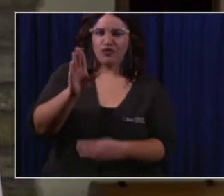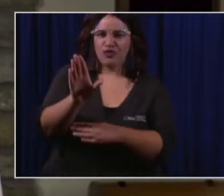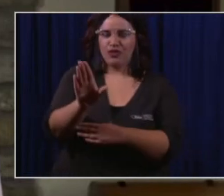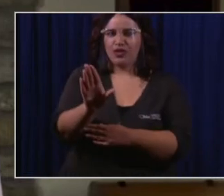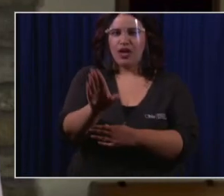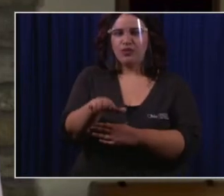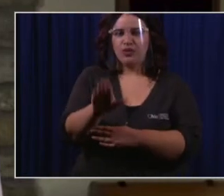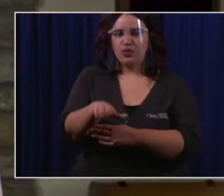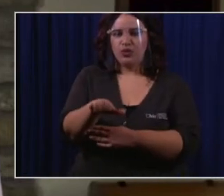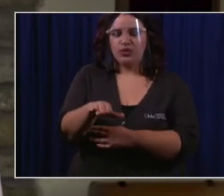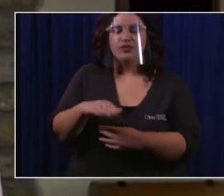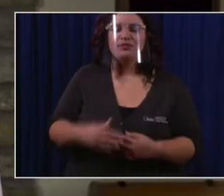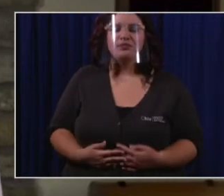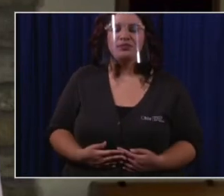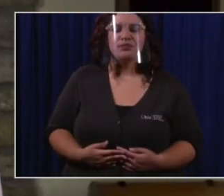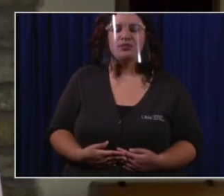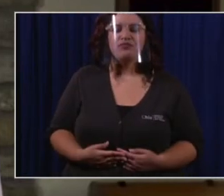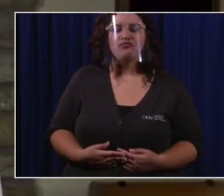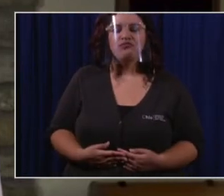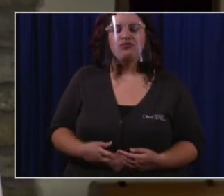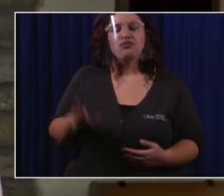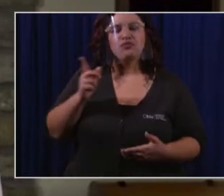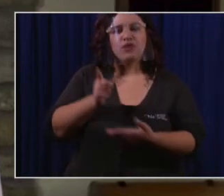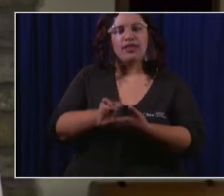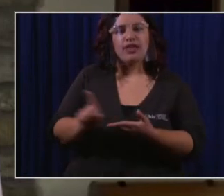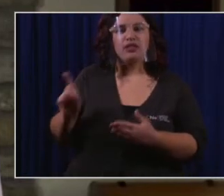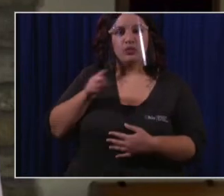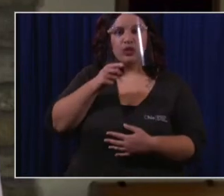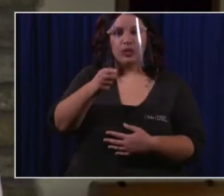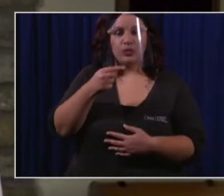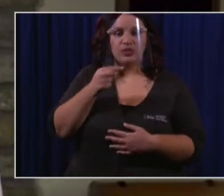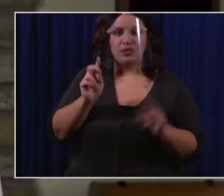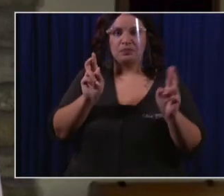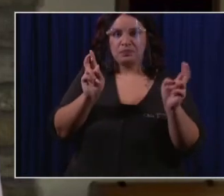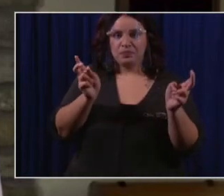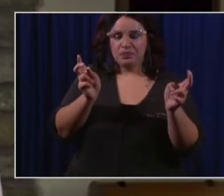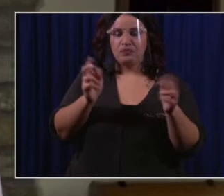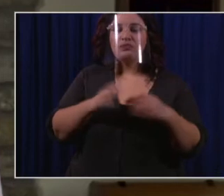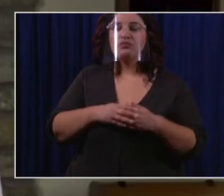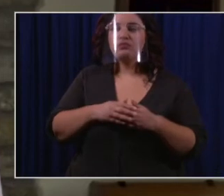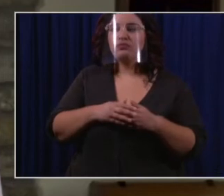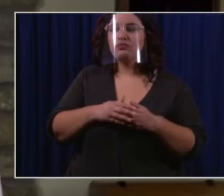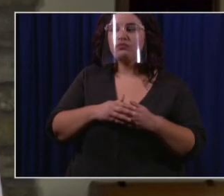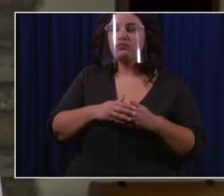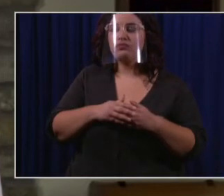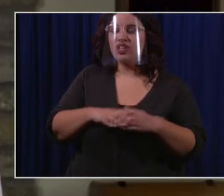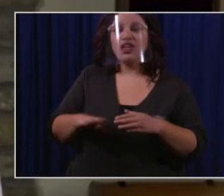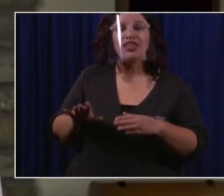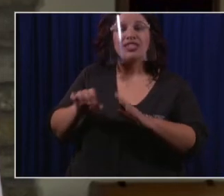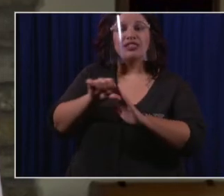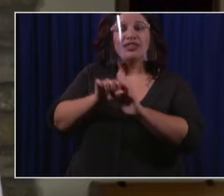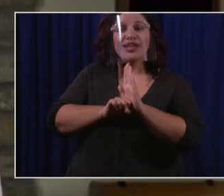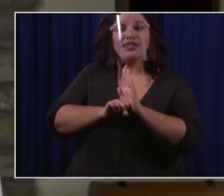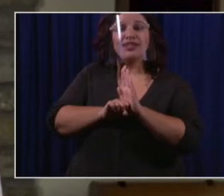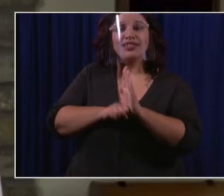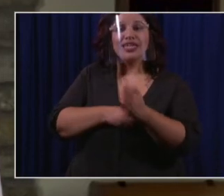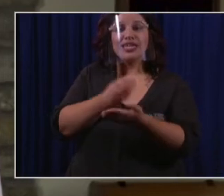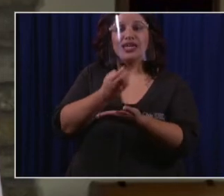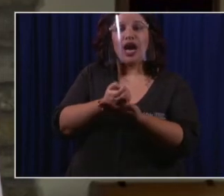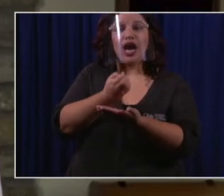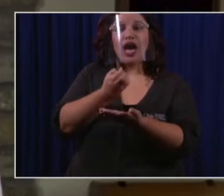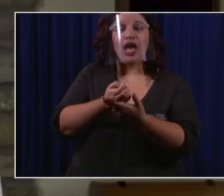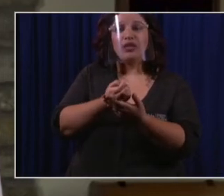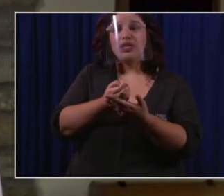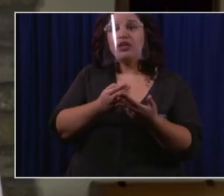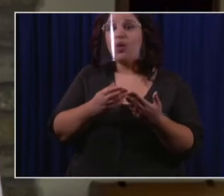by acknowledging what you had said last week, that the future of the state's economy will depend on people's confidence